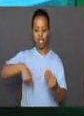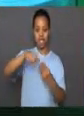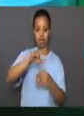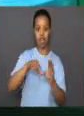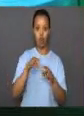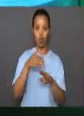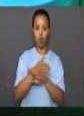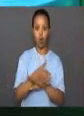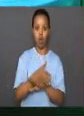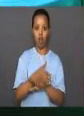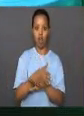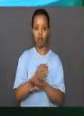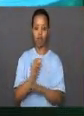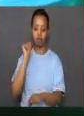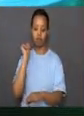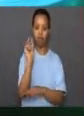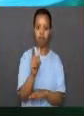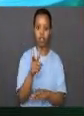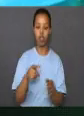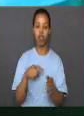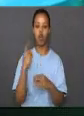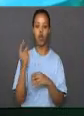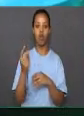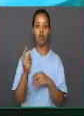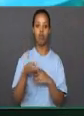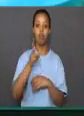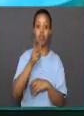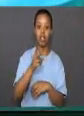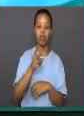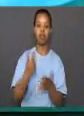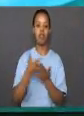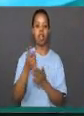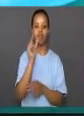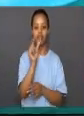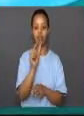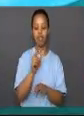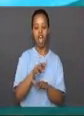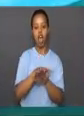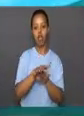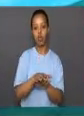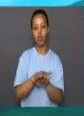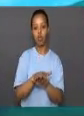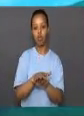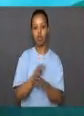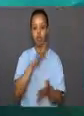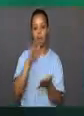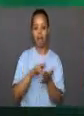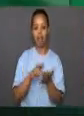turns darting into the center to eat the fish that are trapped in the middle.